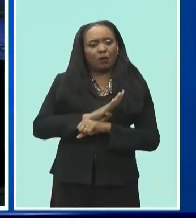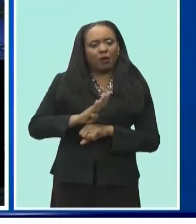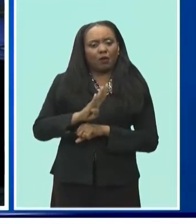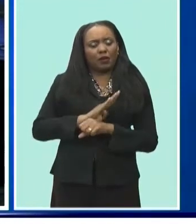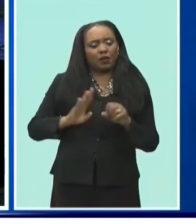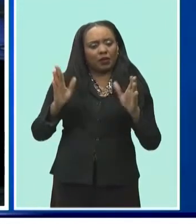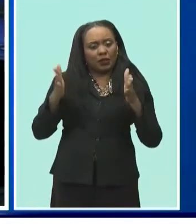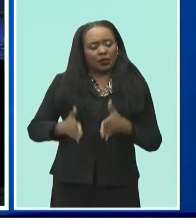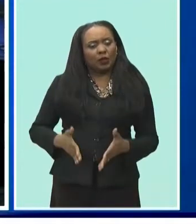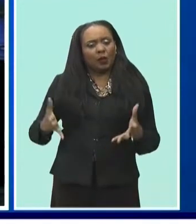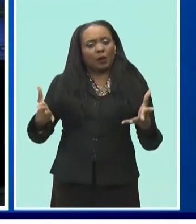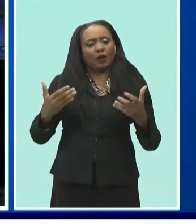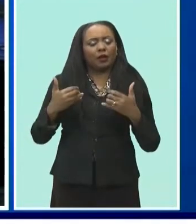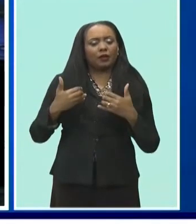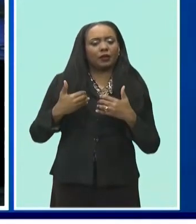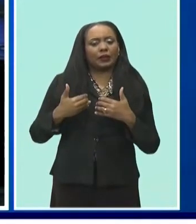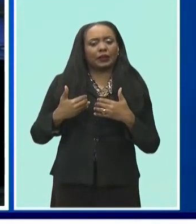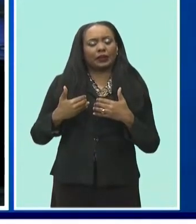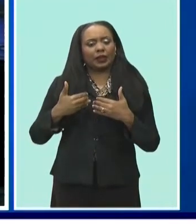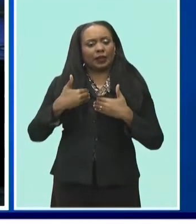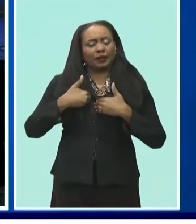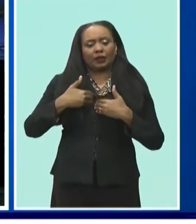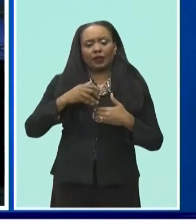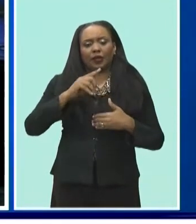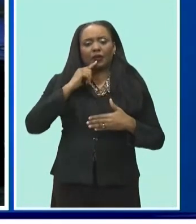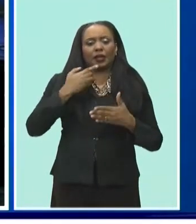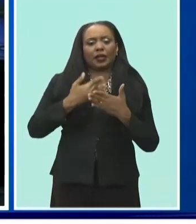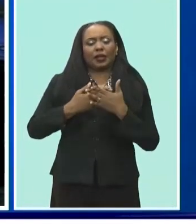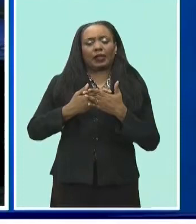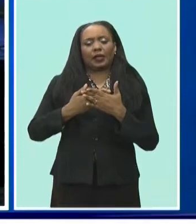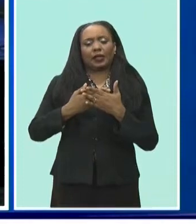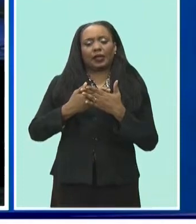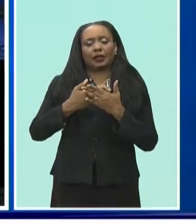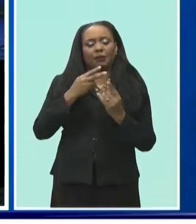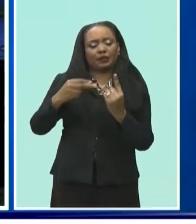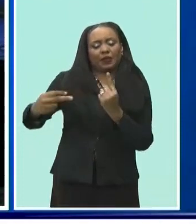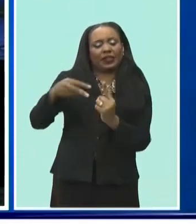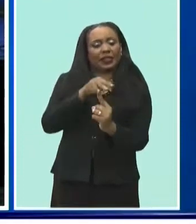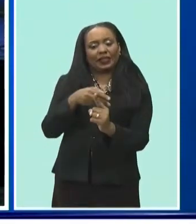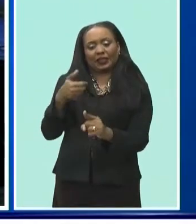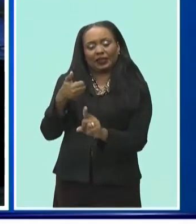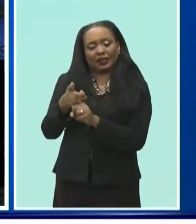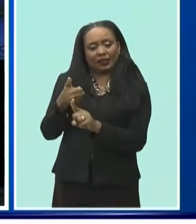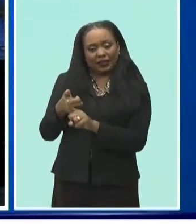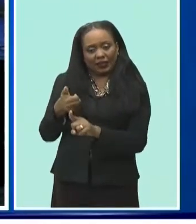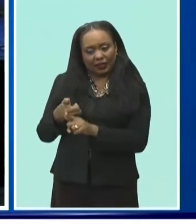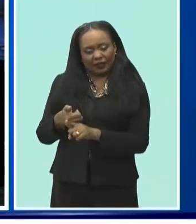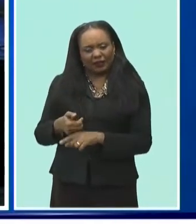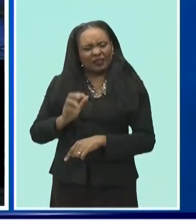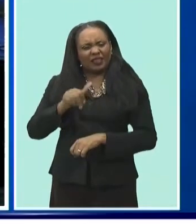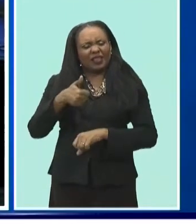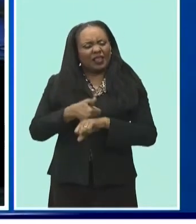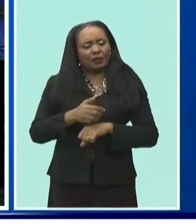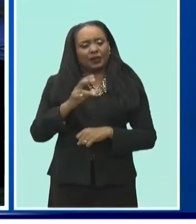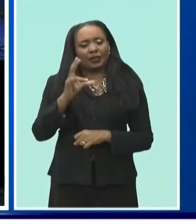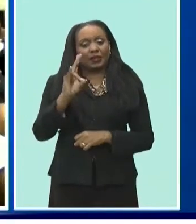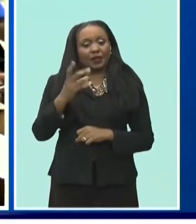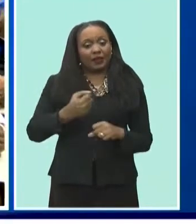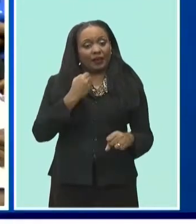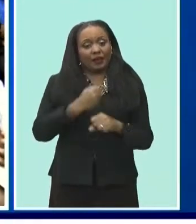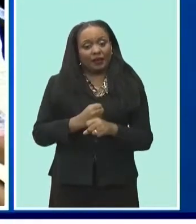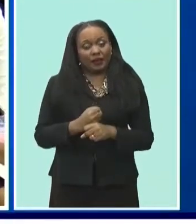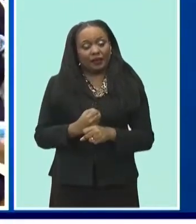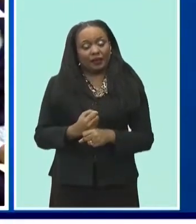It was built in post-colonial Barbados 6 years after independence, 7 years after independence, so